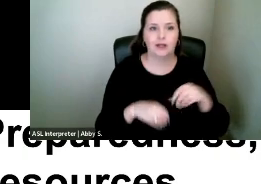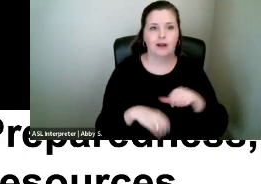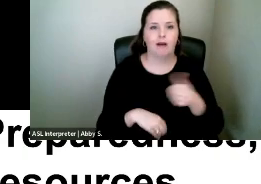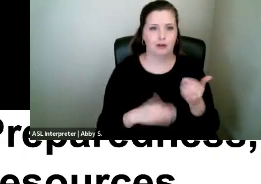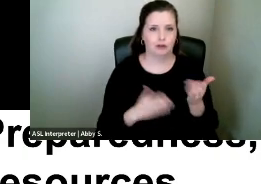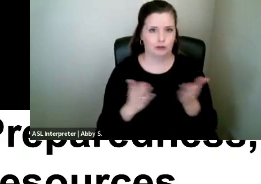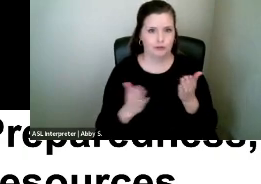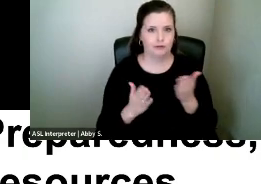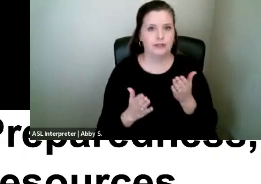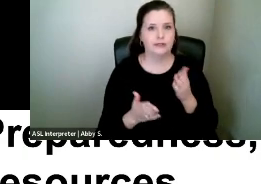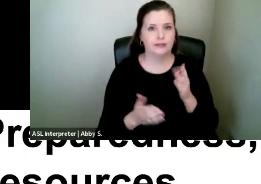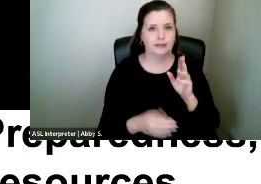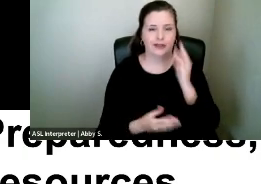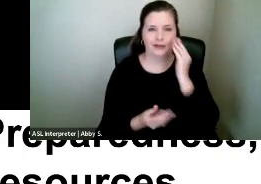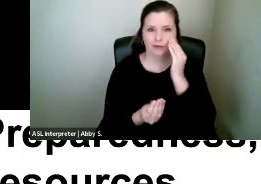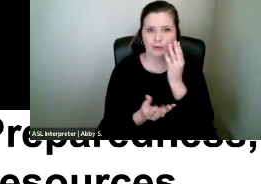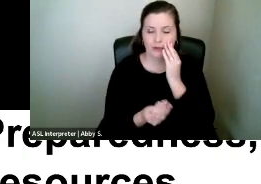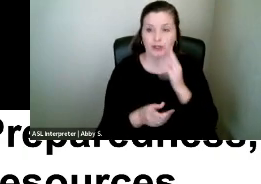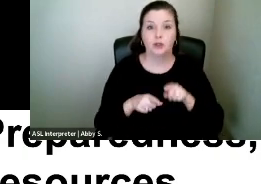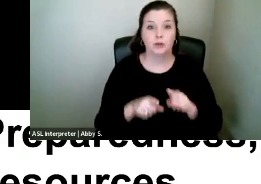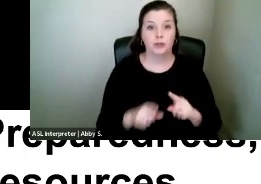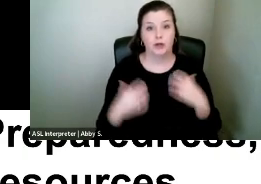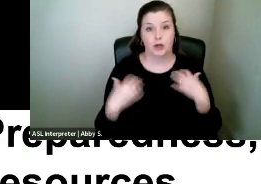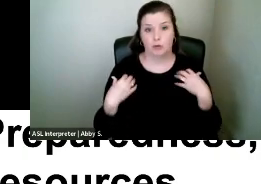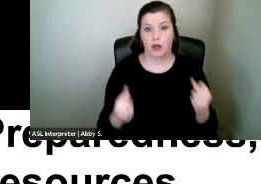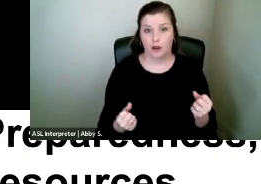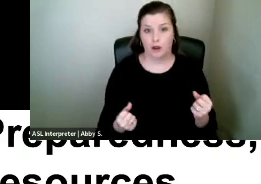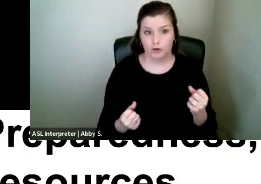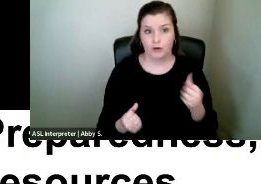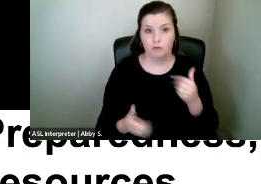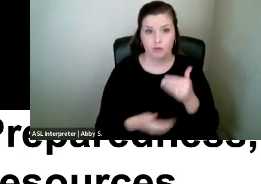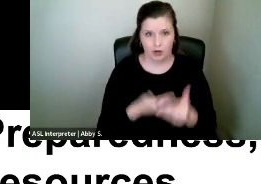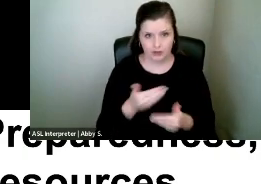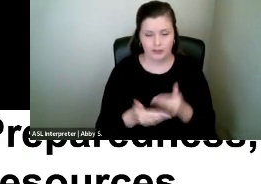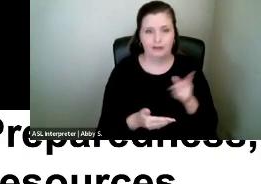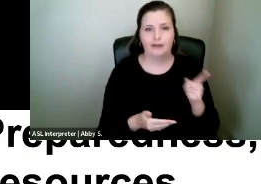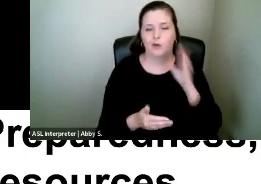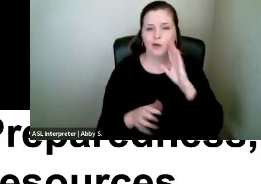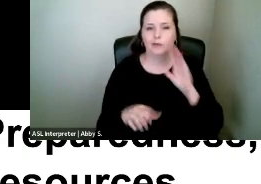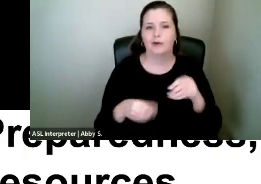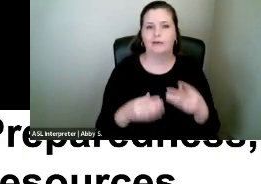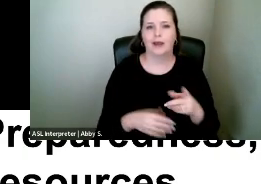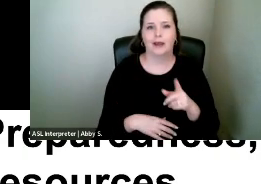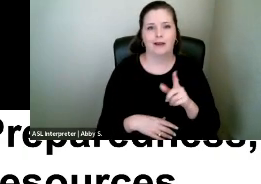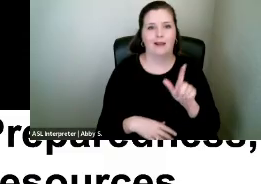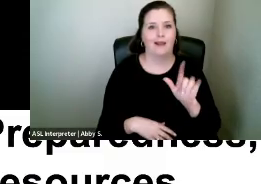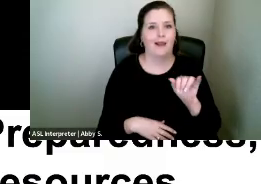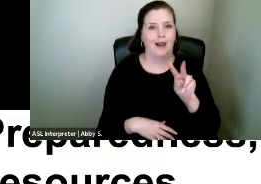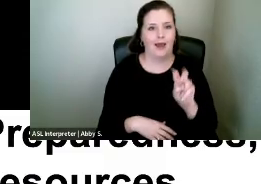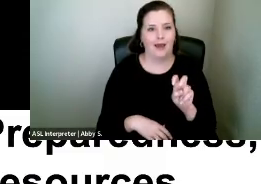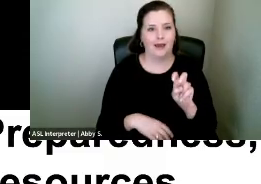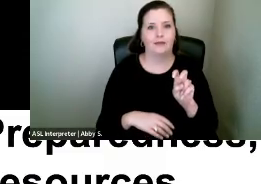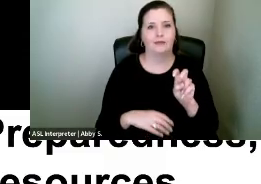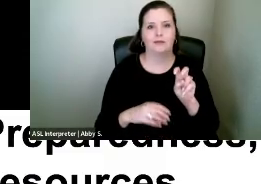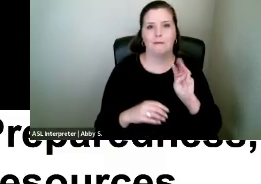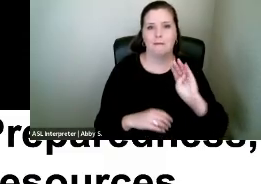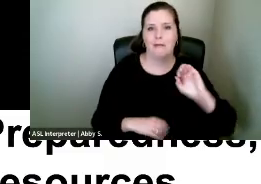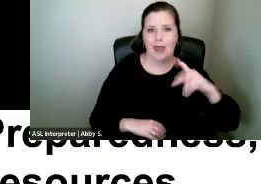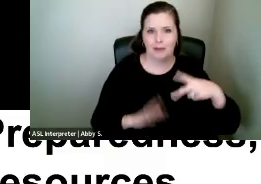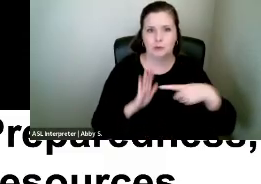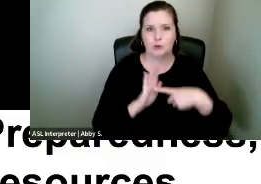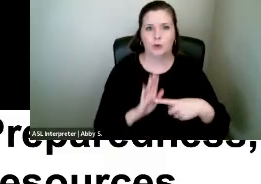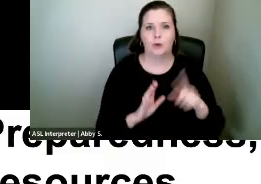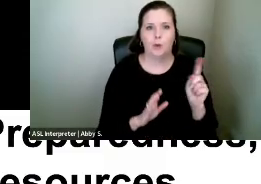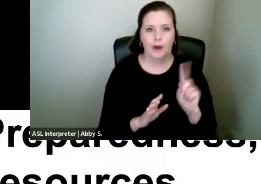the recovery process, they also provide a real-time map of where outages are occurring at the